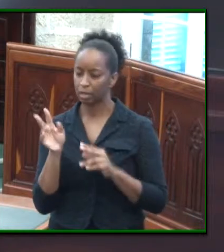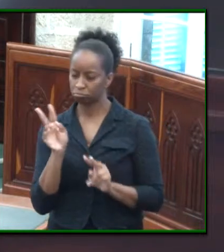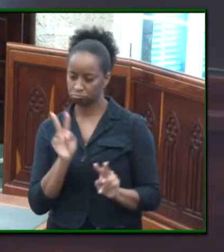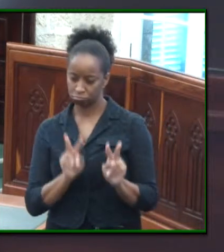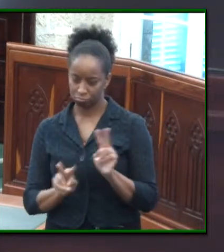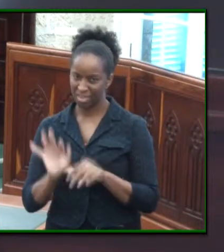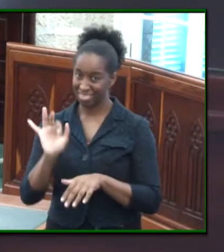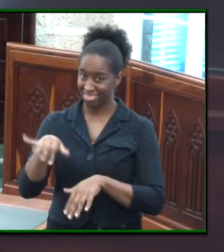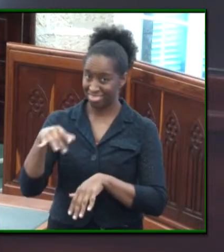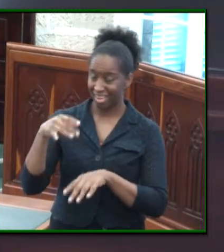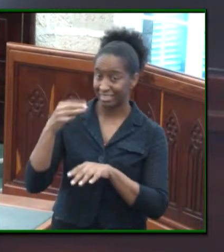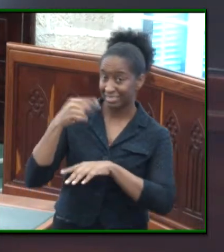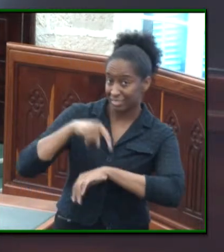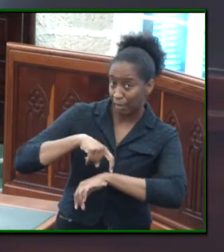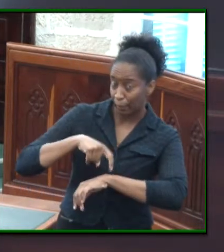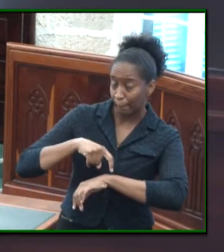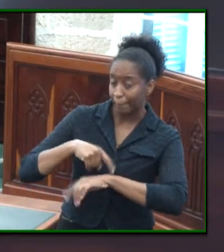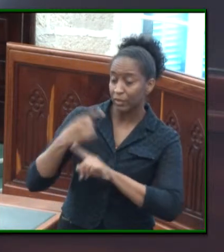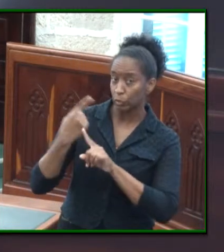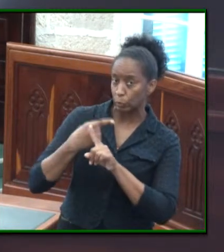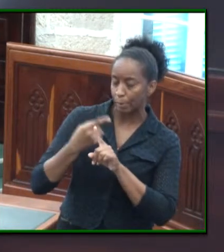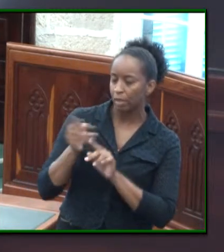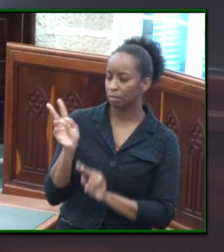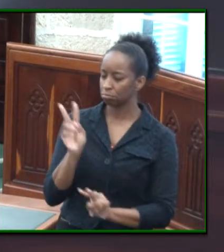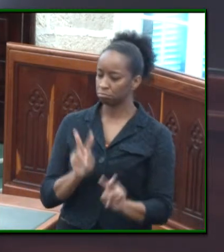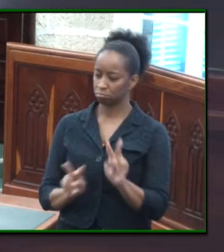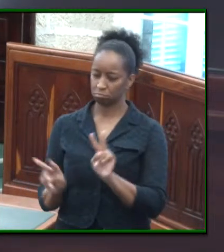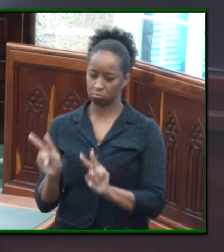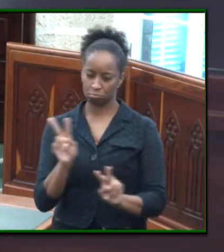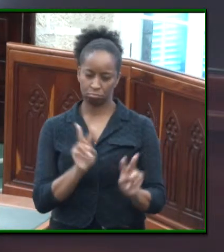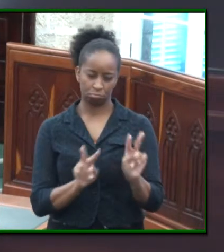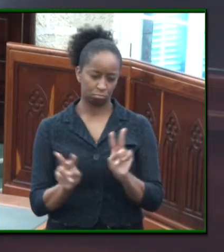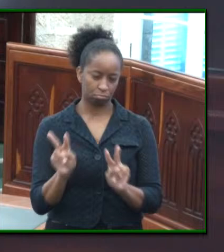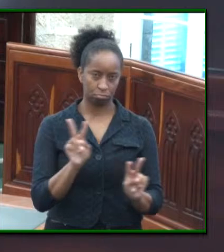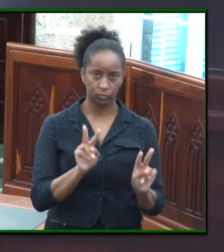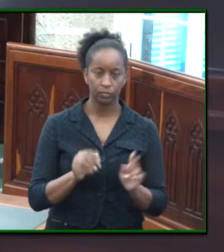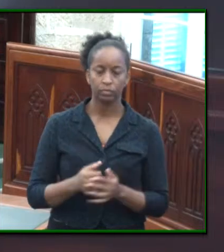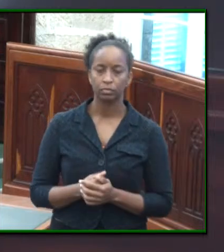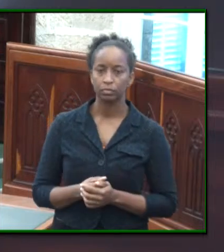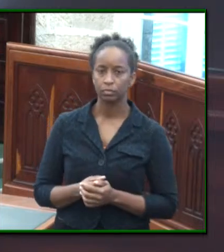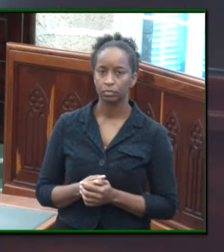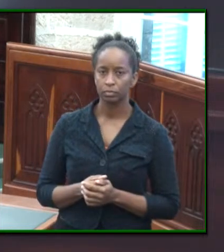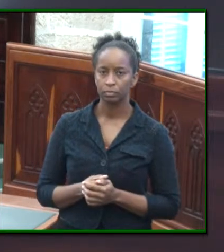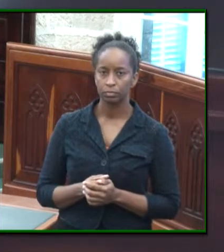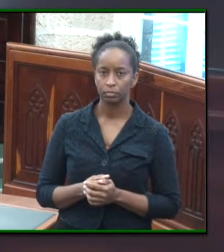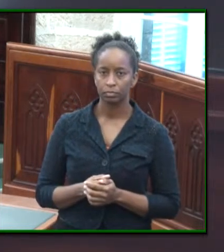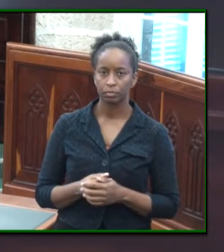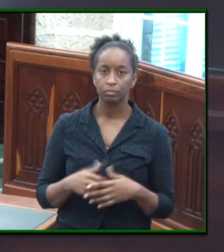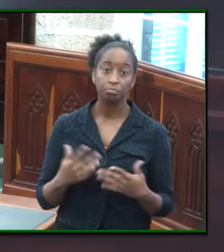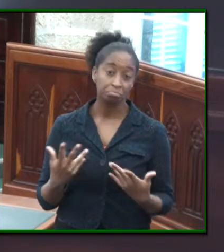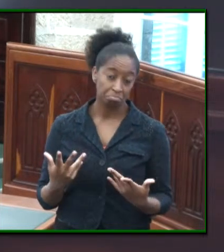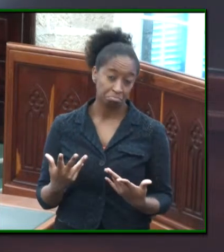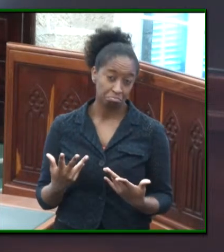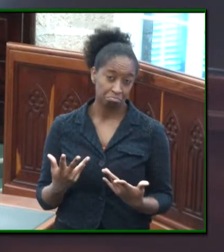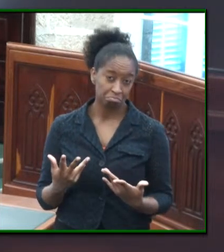these events of theft occur under the cover of